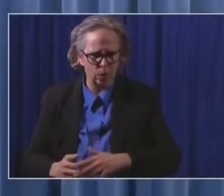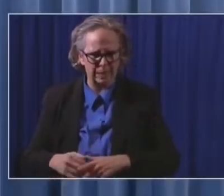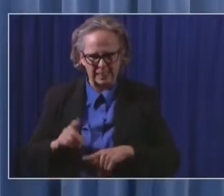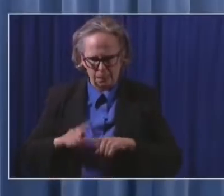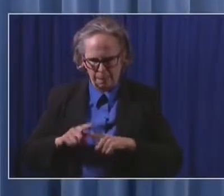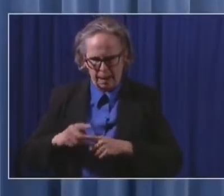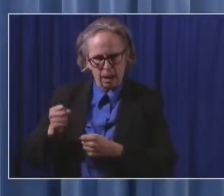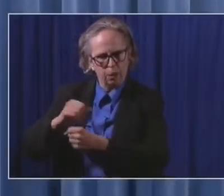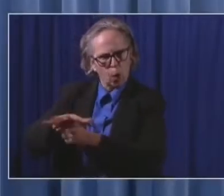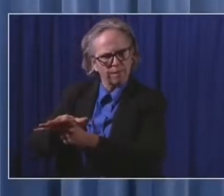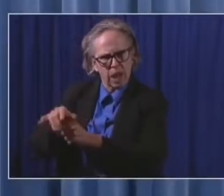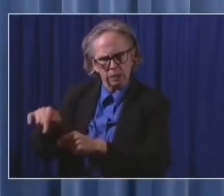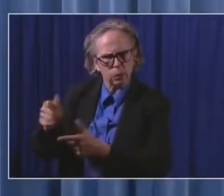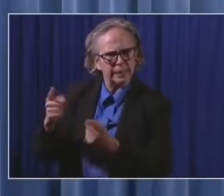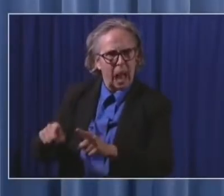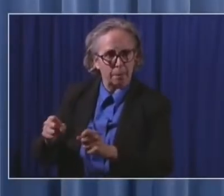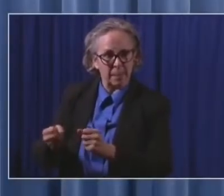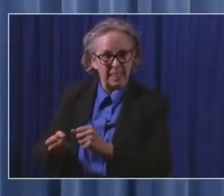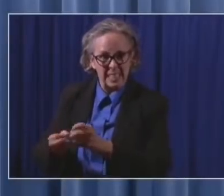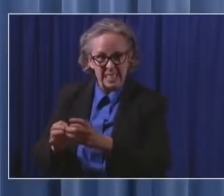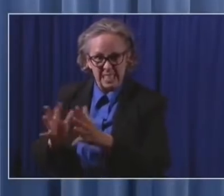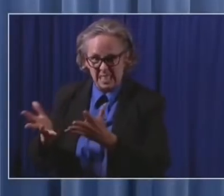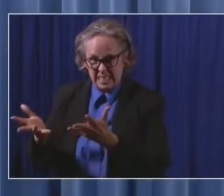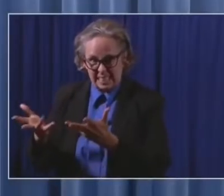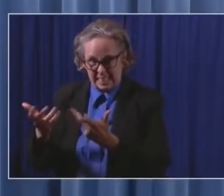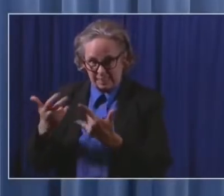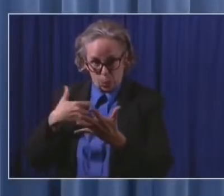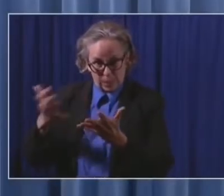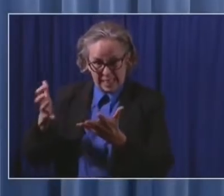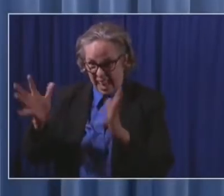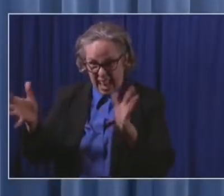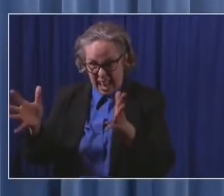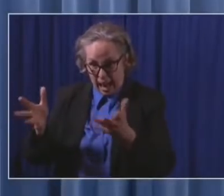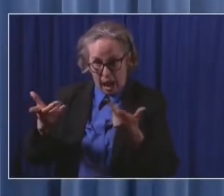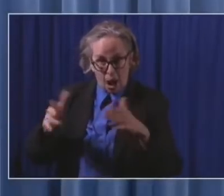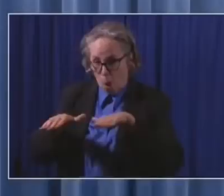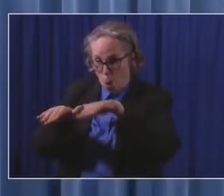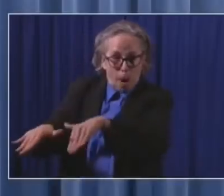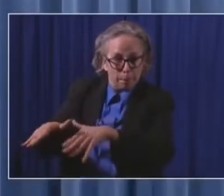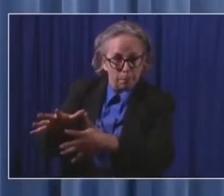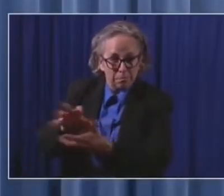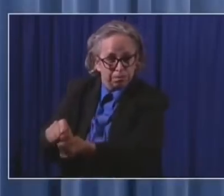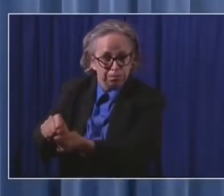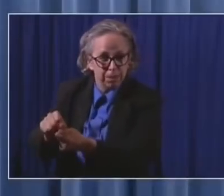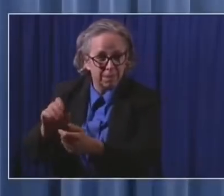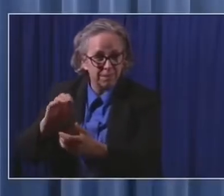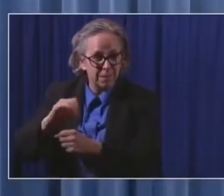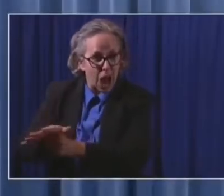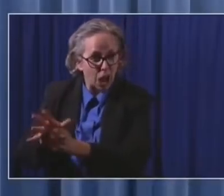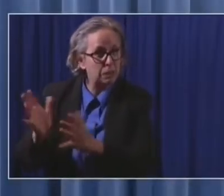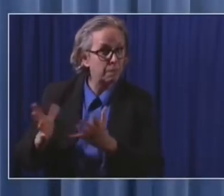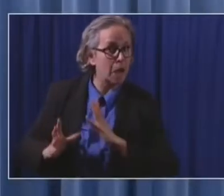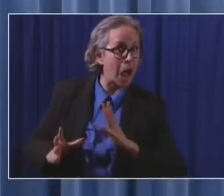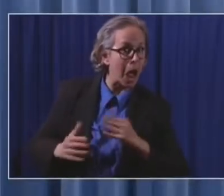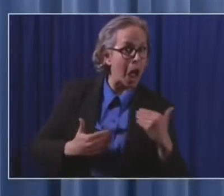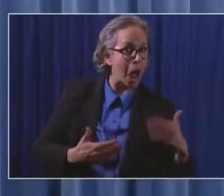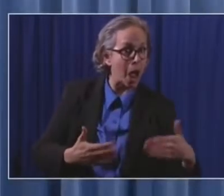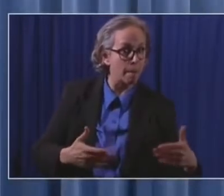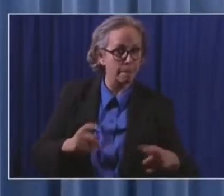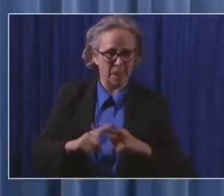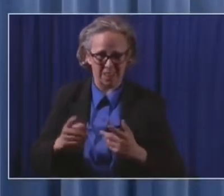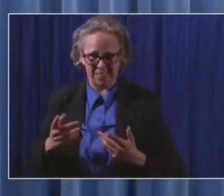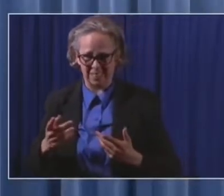see football on Friday night in Ohio, a lot of it depends on, do we get this virus, do we wrestle this virus